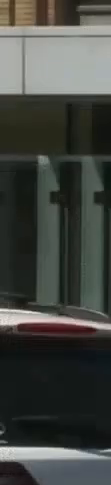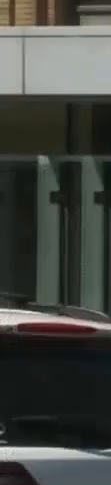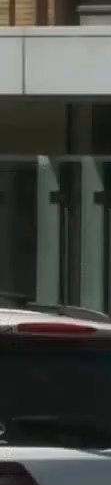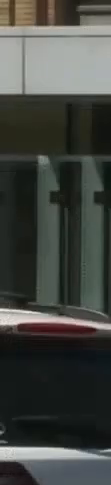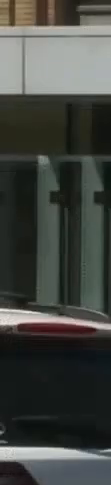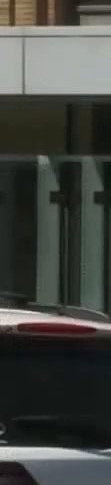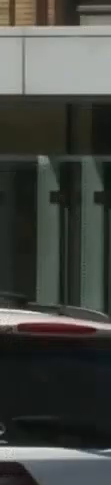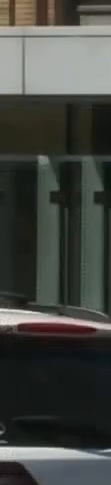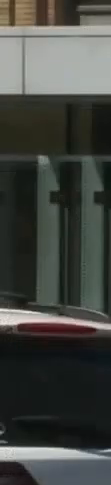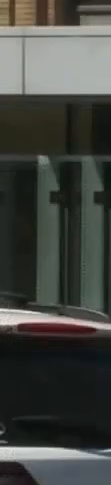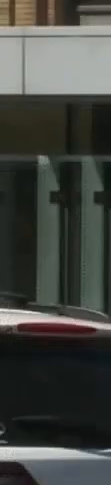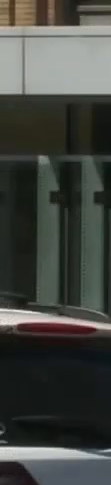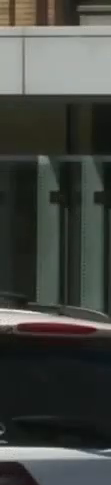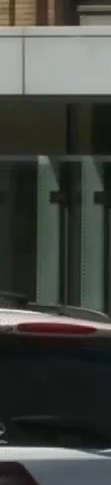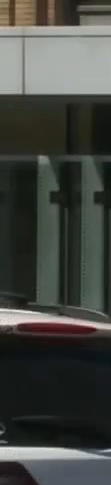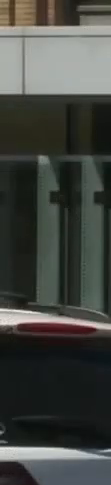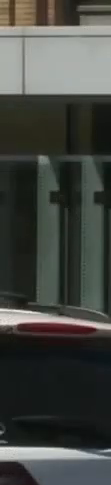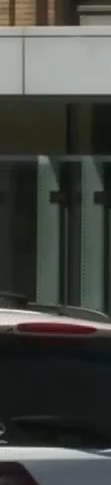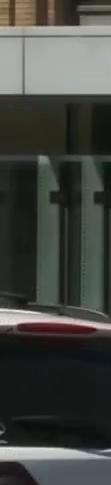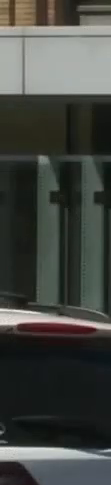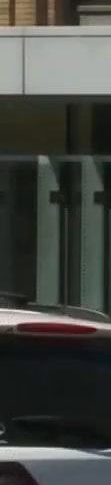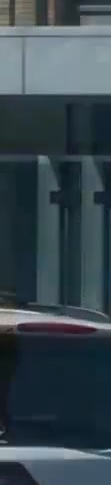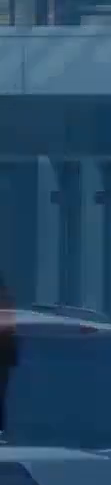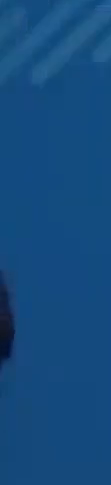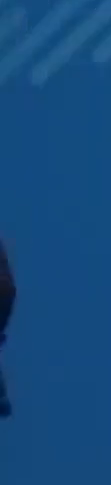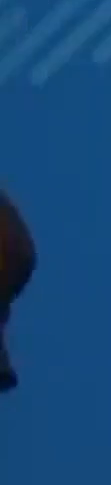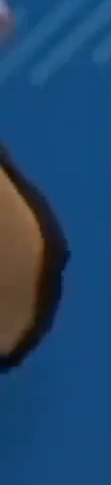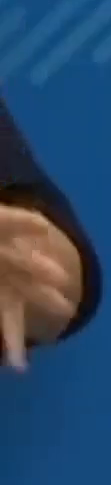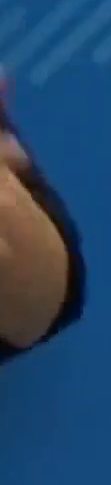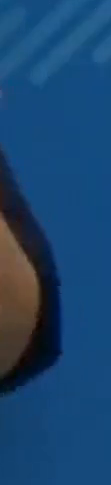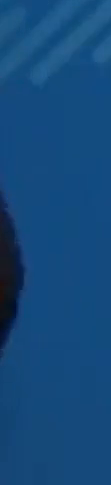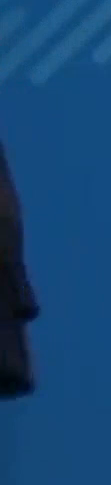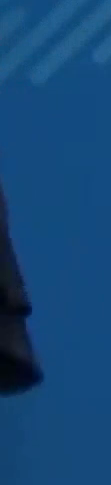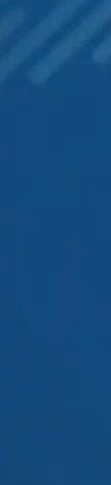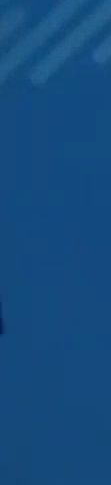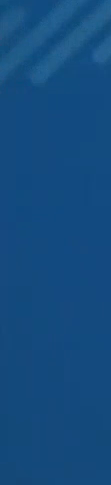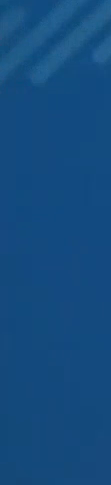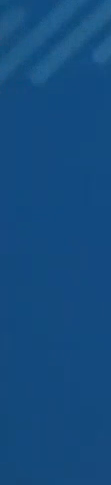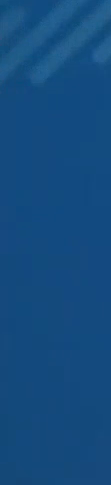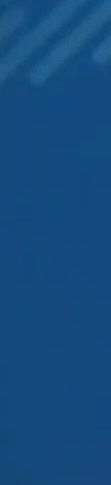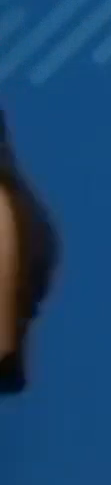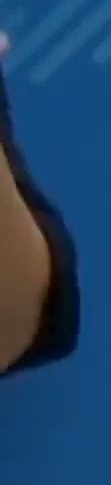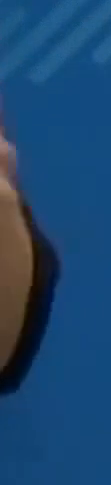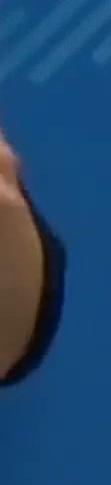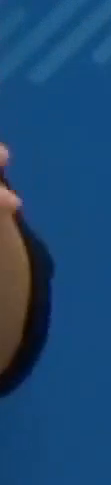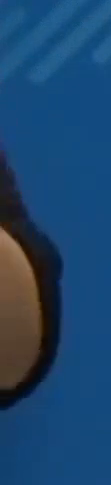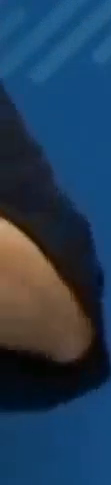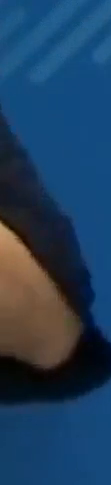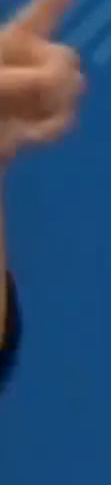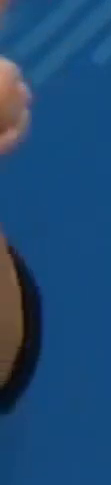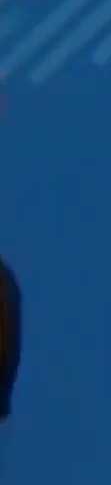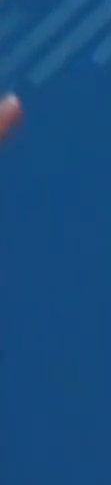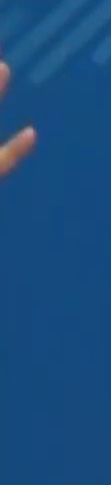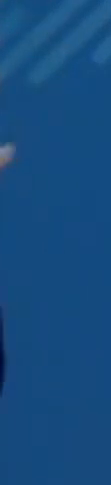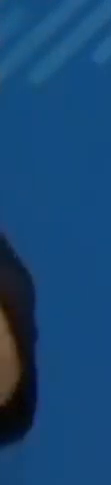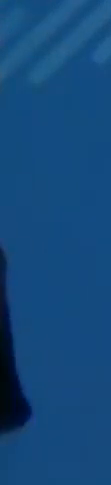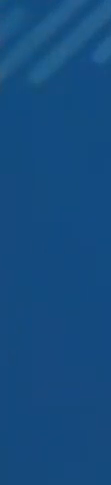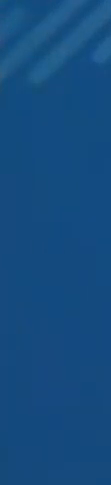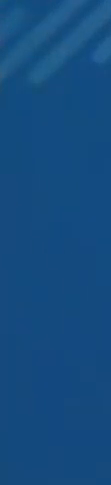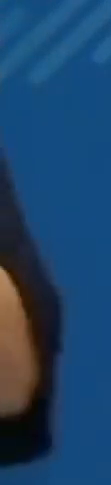are younger and fight the virus longer. We also know that Montreal is more vulnerable, so when the variant is